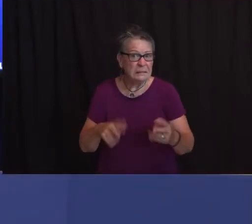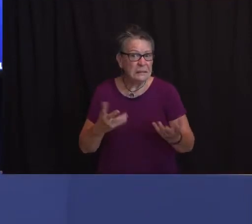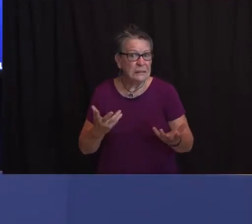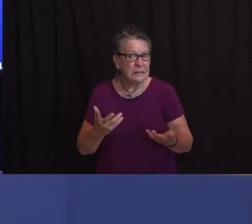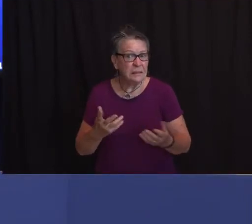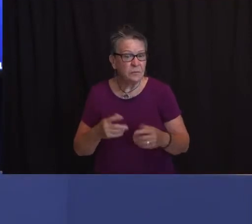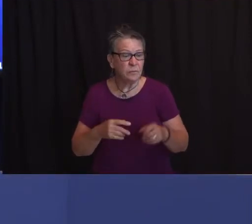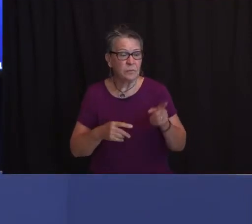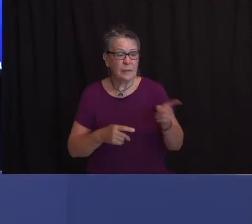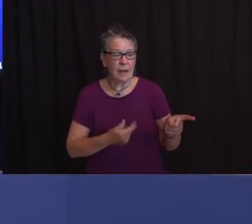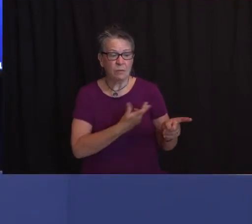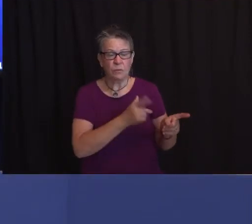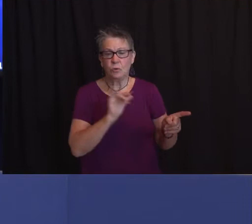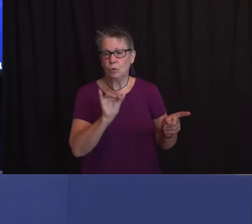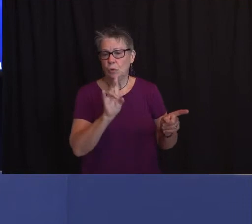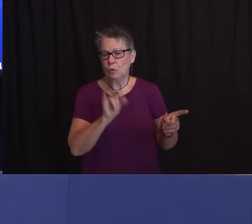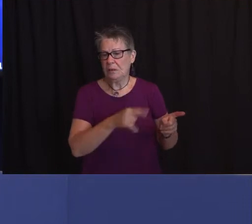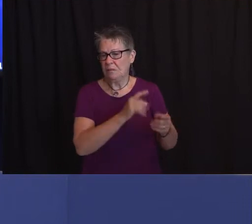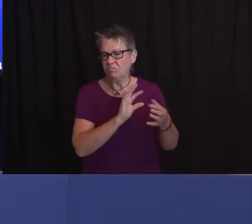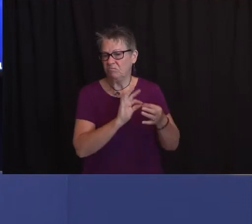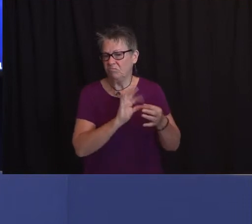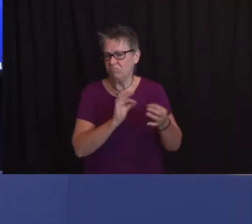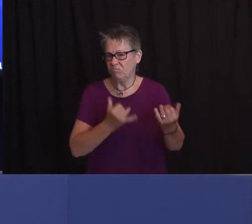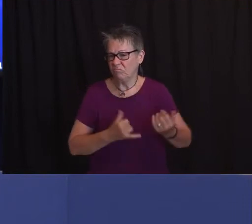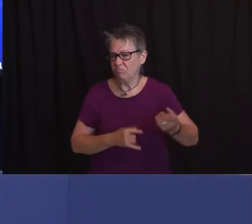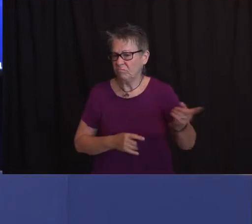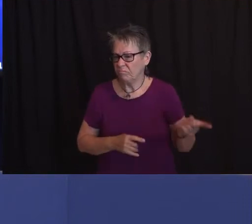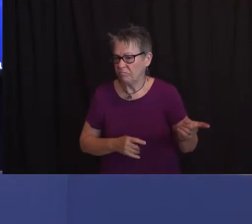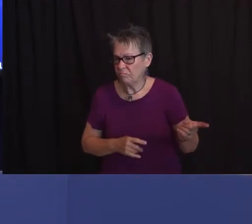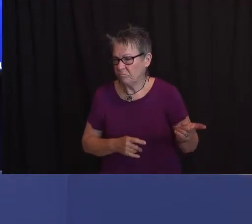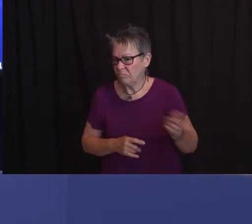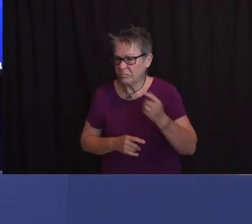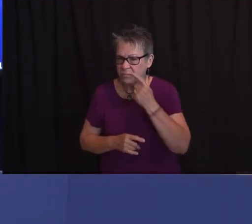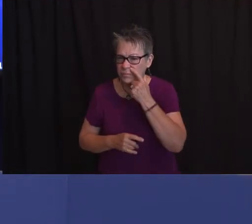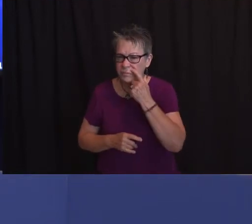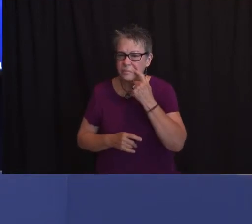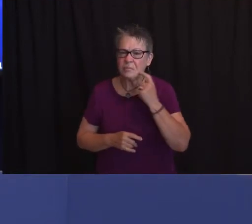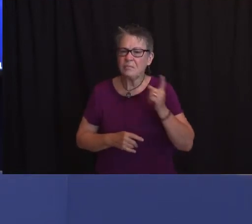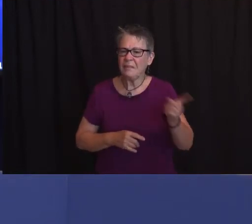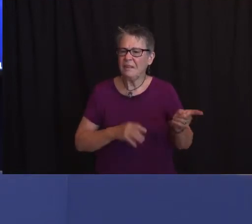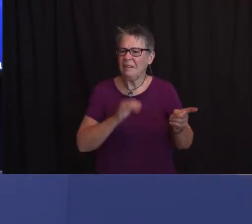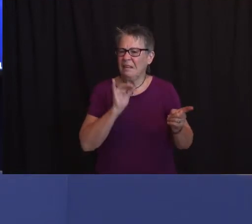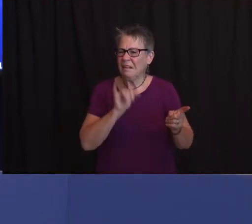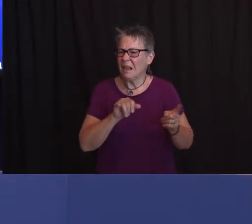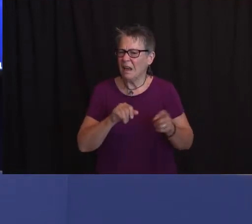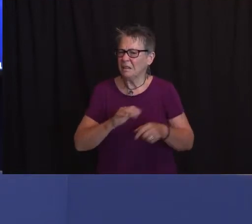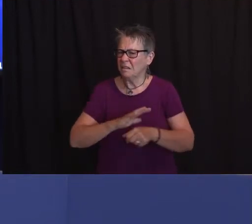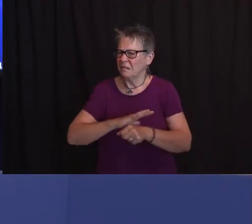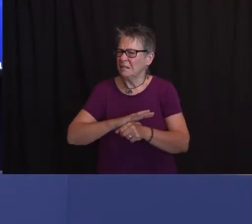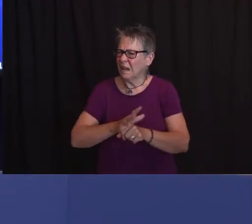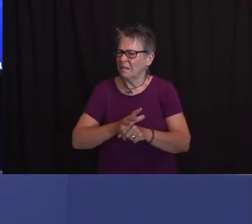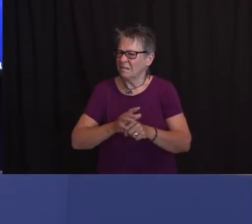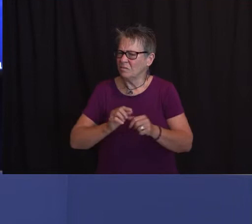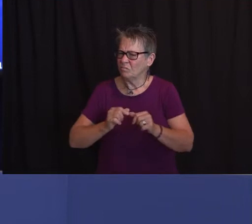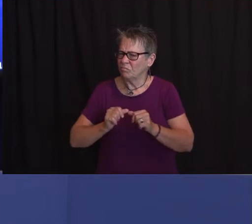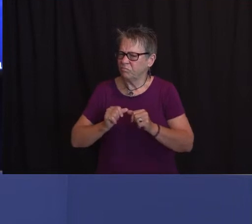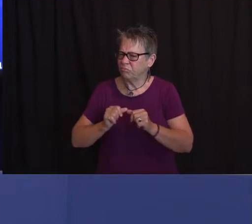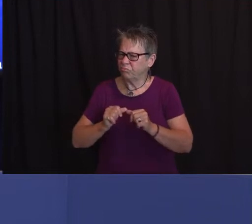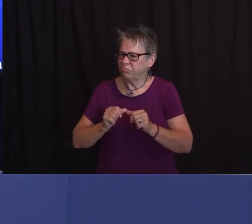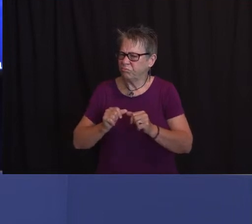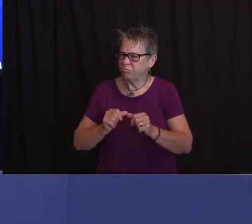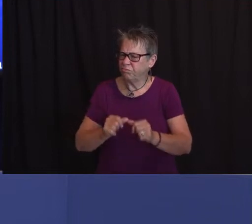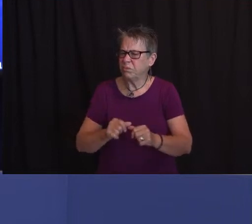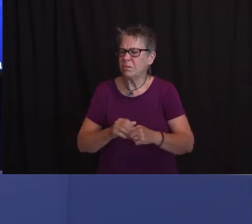CDS has had a long-standing vaccine program. Dr. Barbara Montana, who's worked for years, has taken this